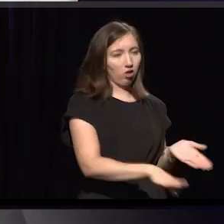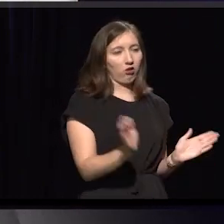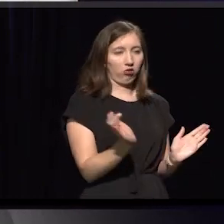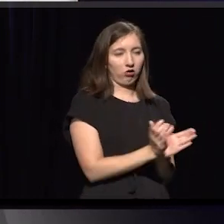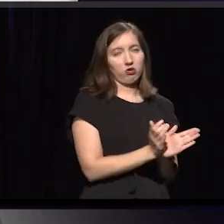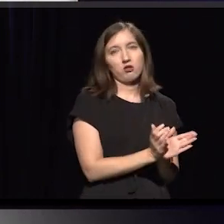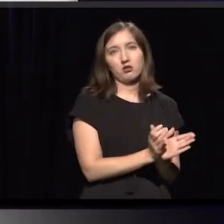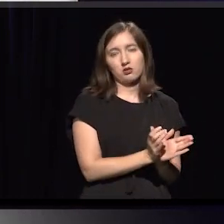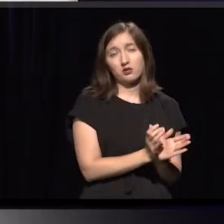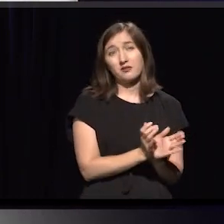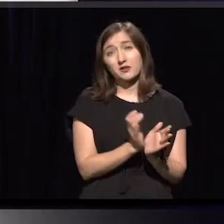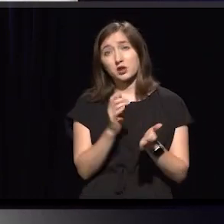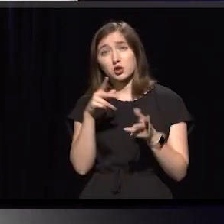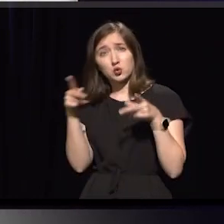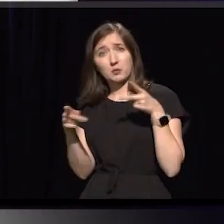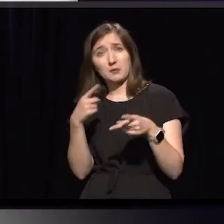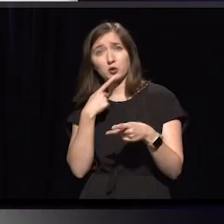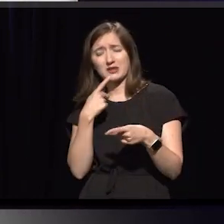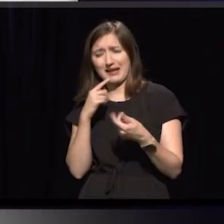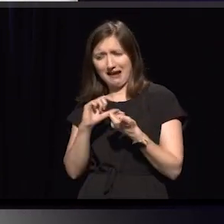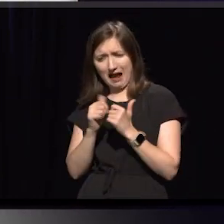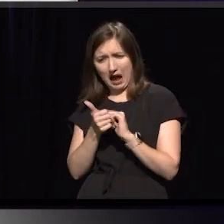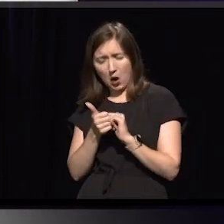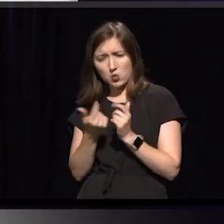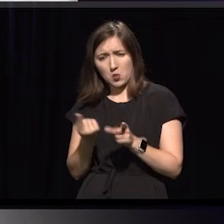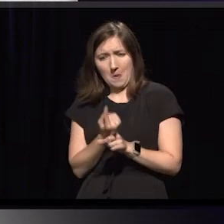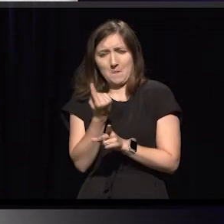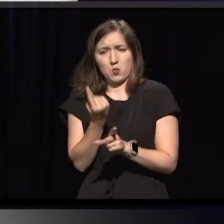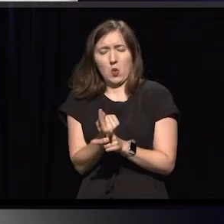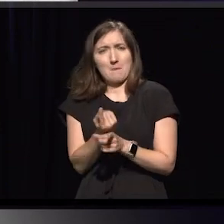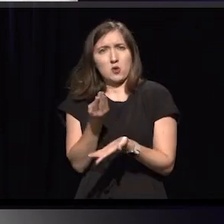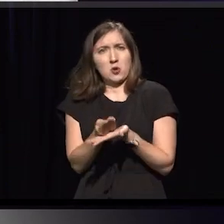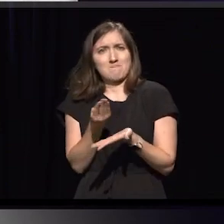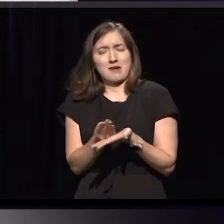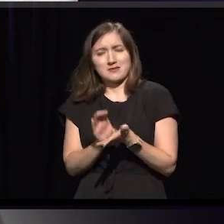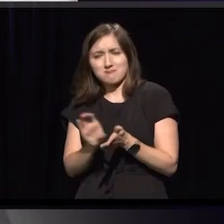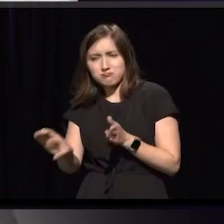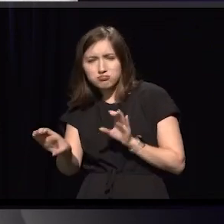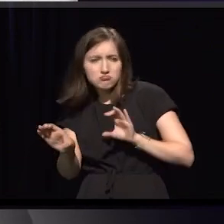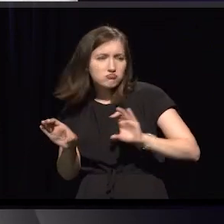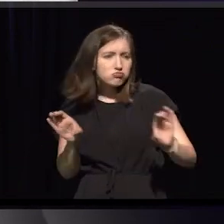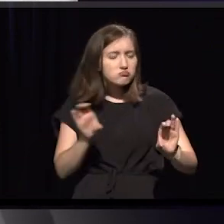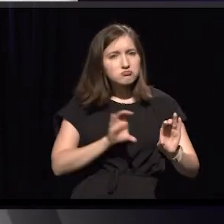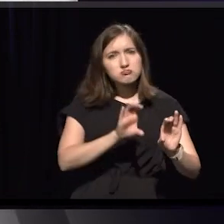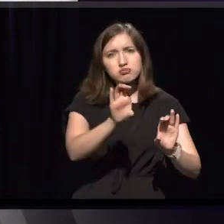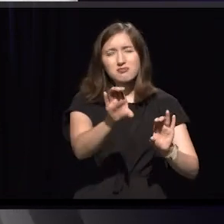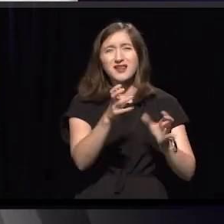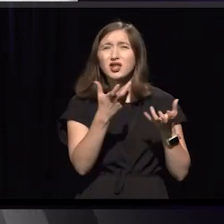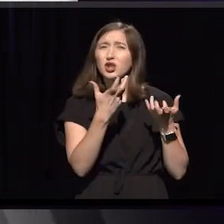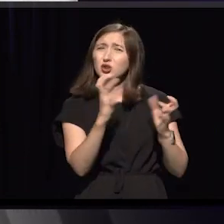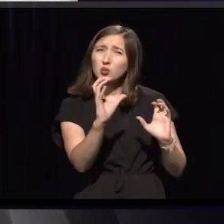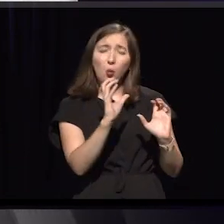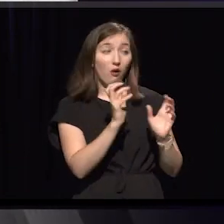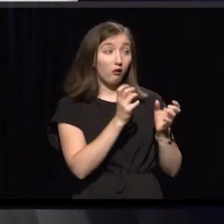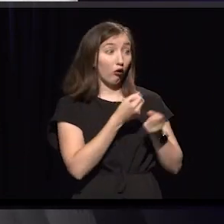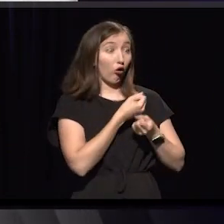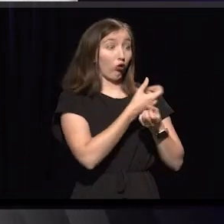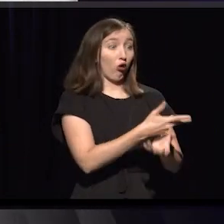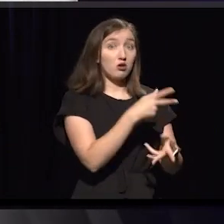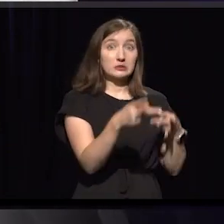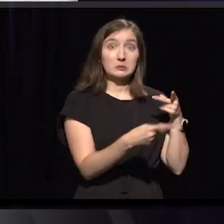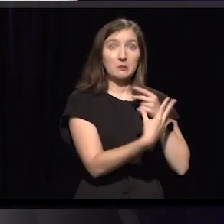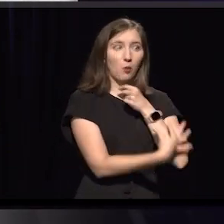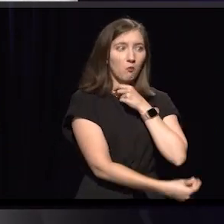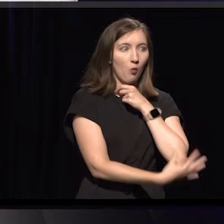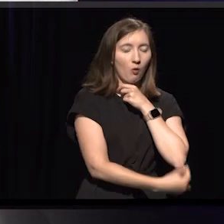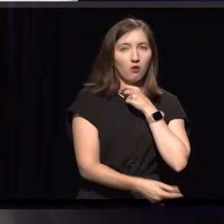discussing how do we make proper investments in our community, how do we ensure that we're not just creating poverty and then having to police it, we're talking about